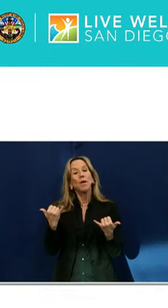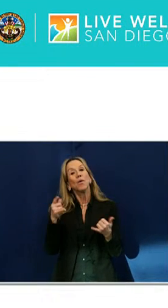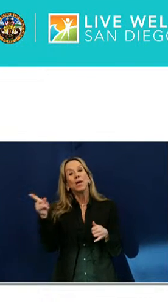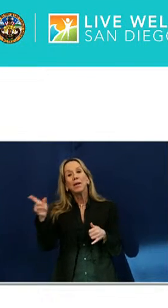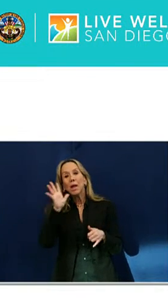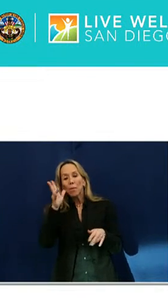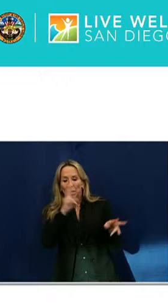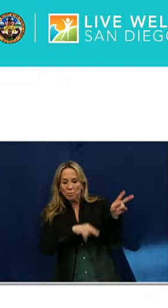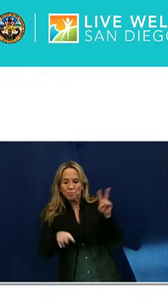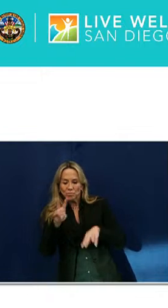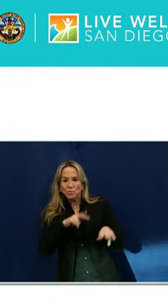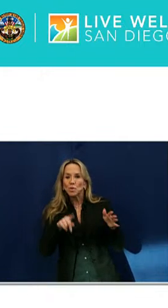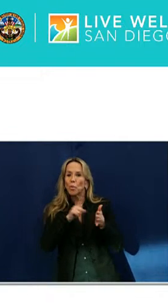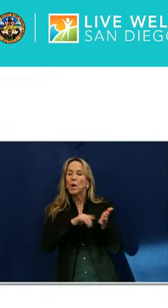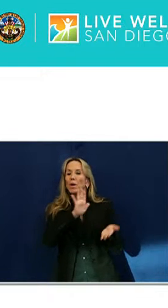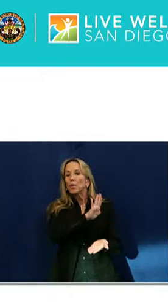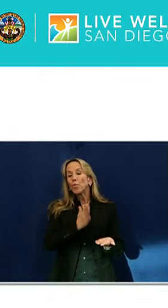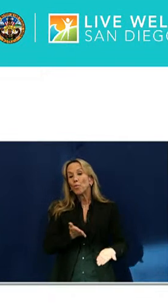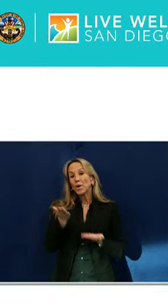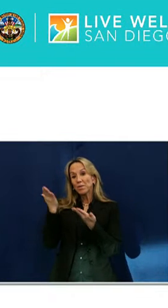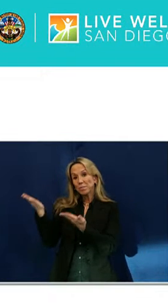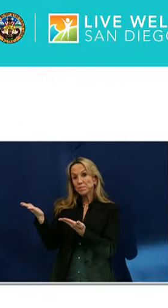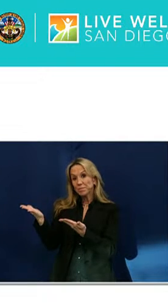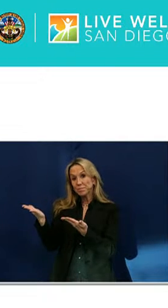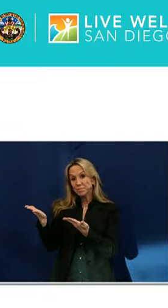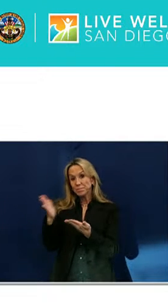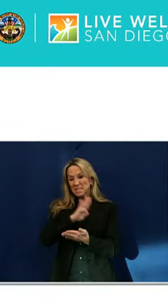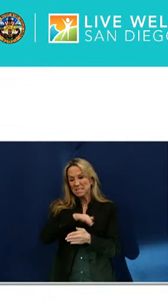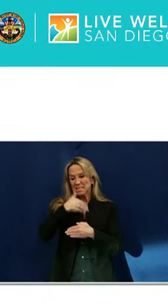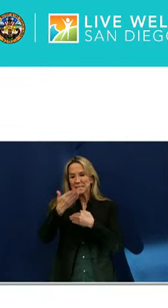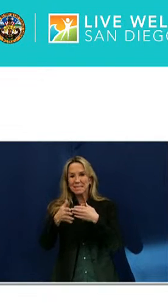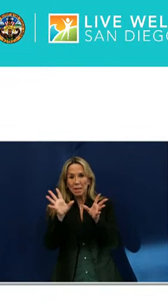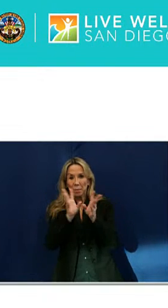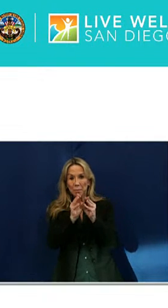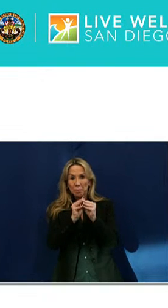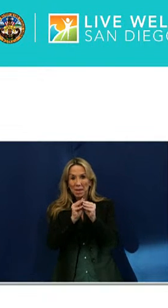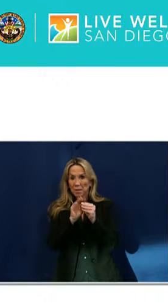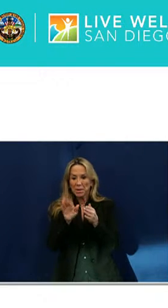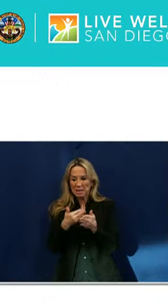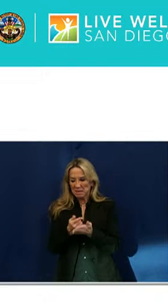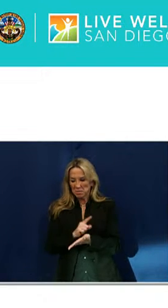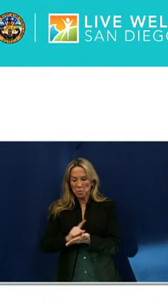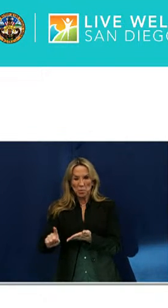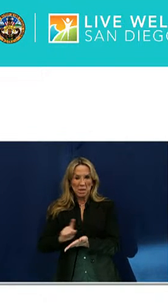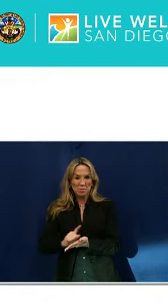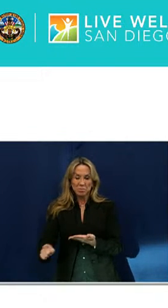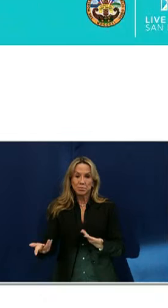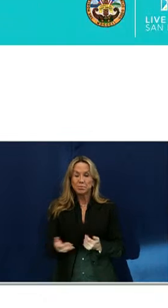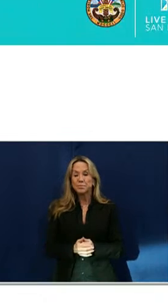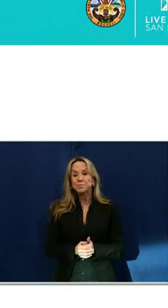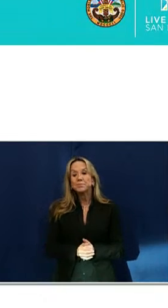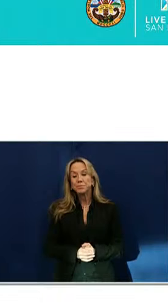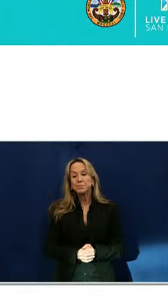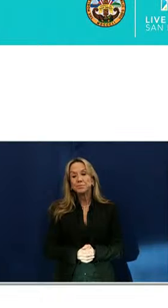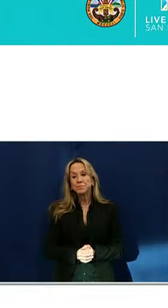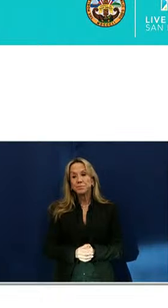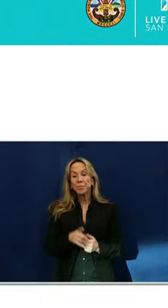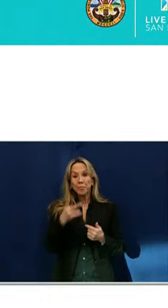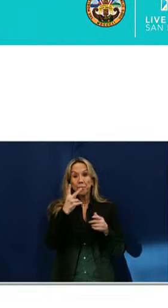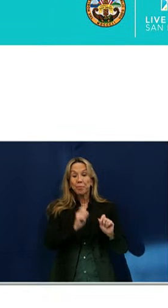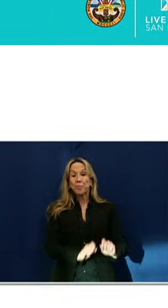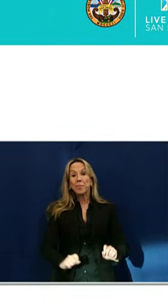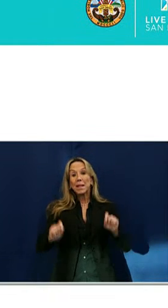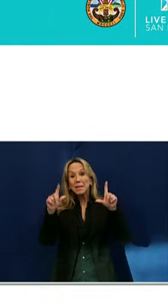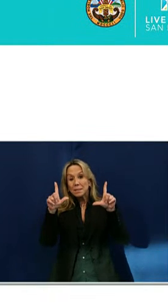of reviewing the recommendations at their next meeting, which will be within the next week. In this next slide,